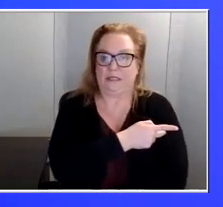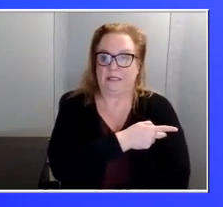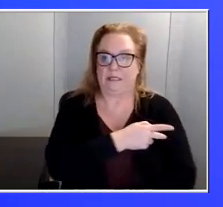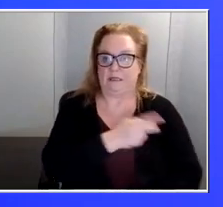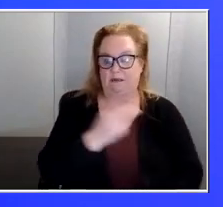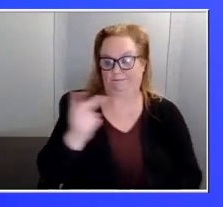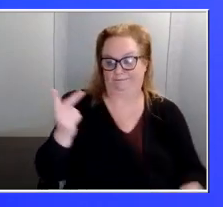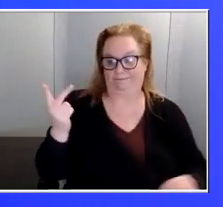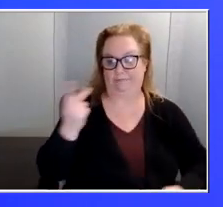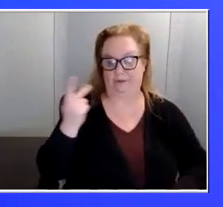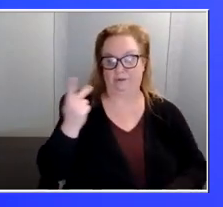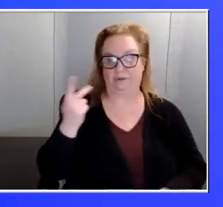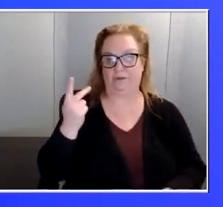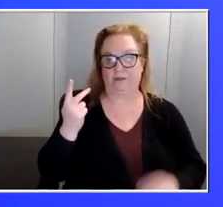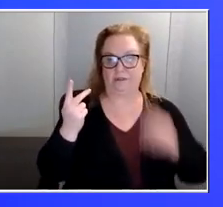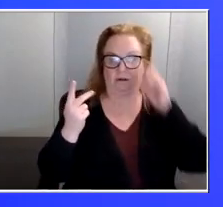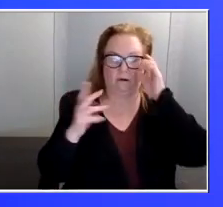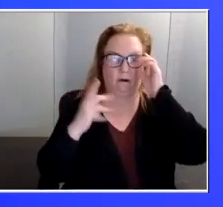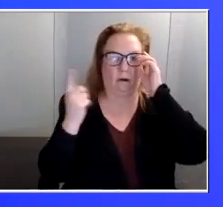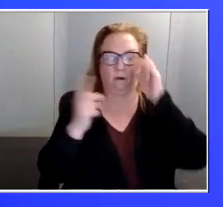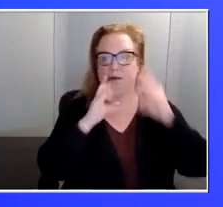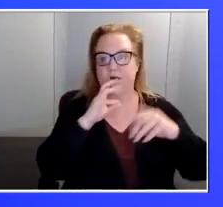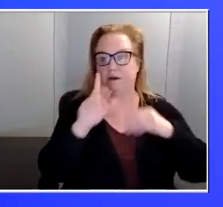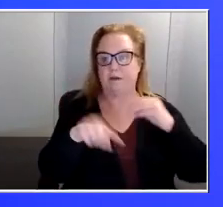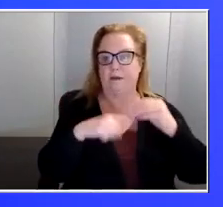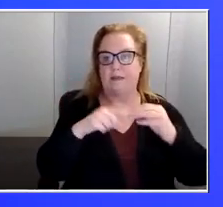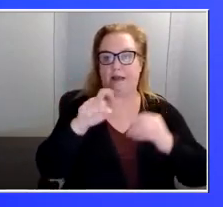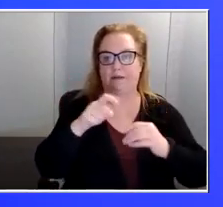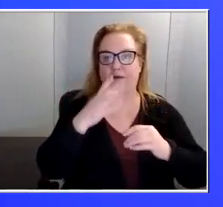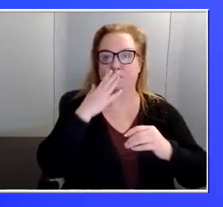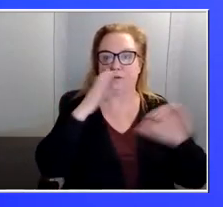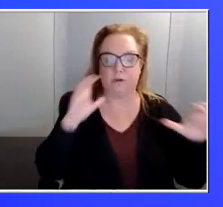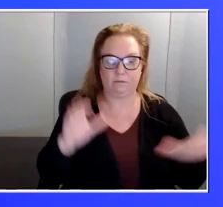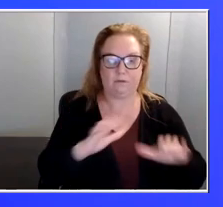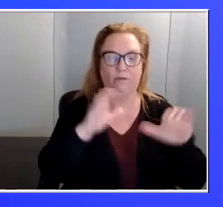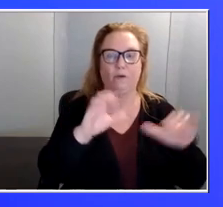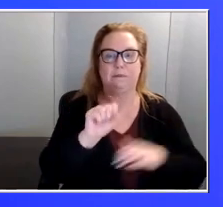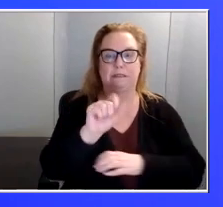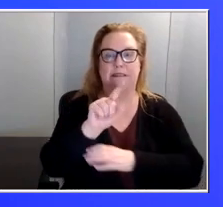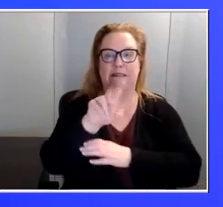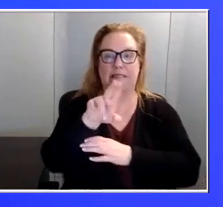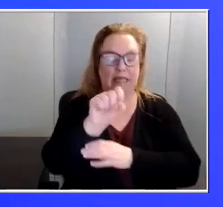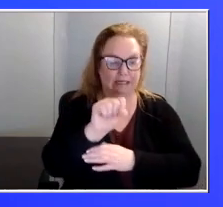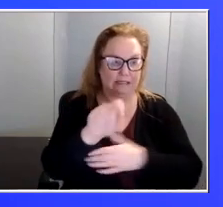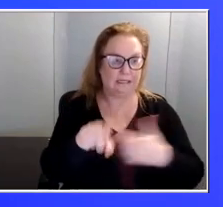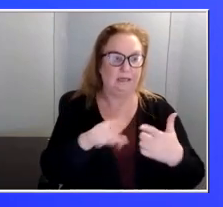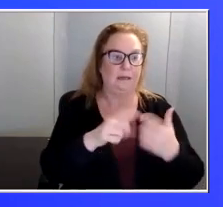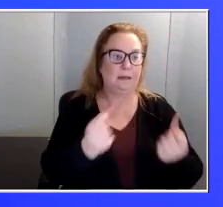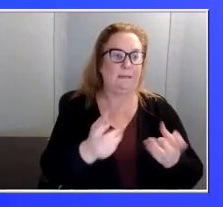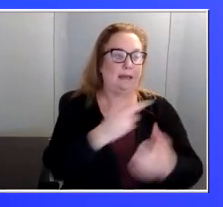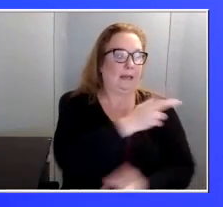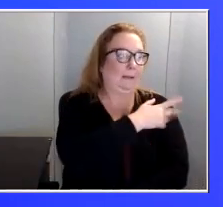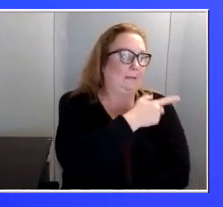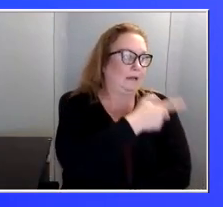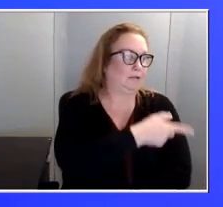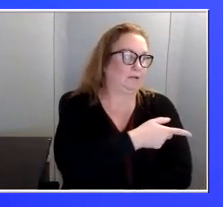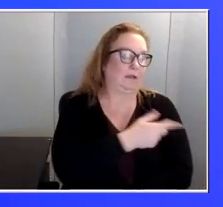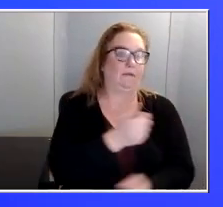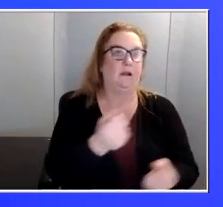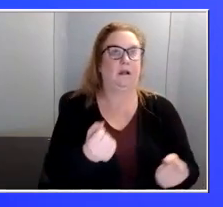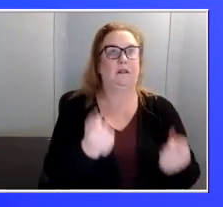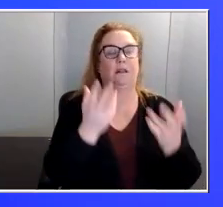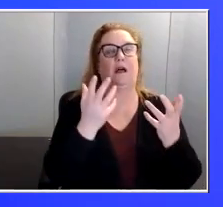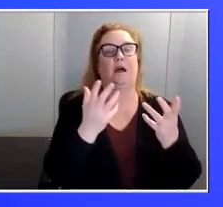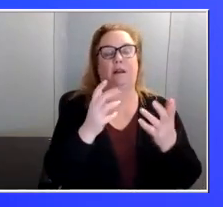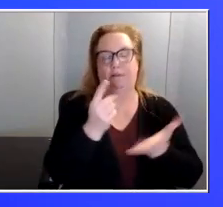McGuirk have been always talking about, that they have to have a good performance status. They are many patients who got a lot of lines of therapy,